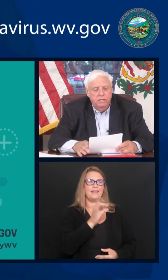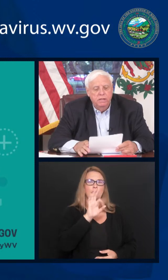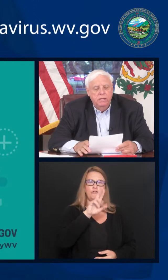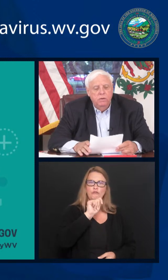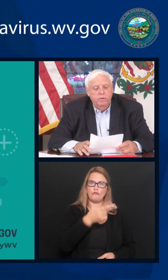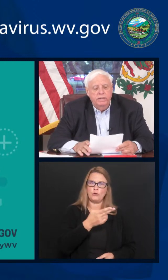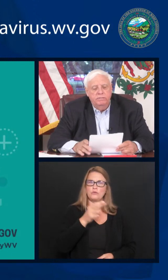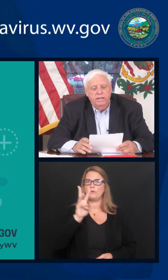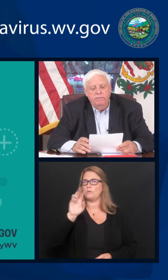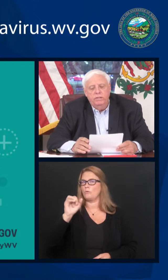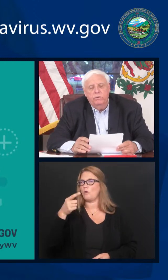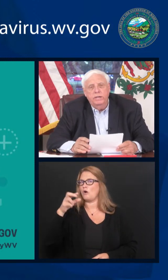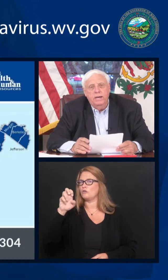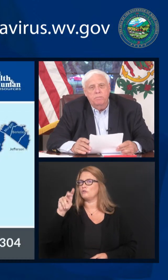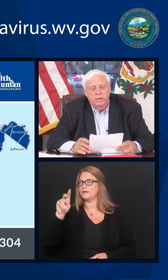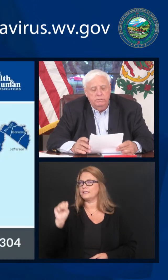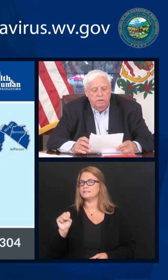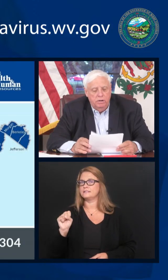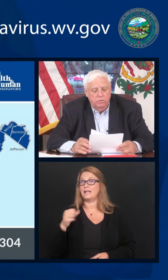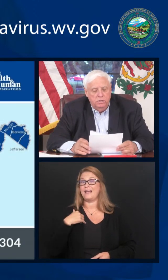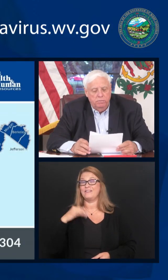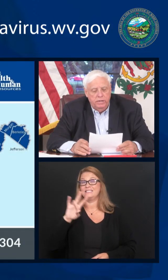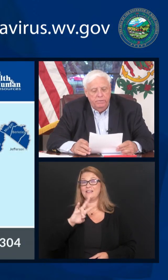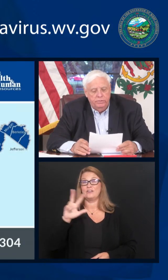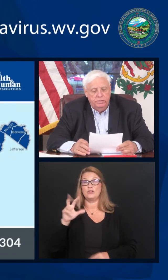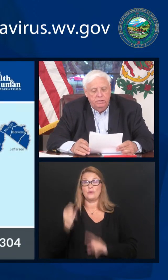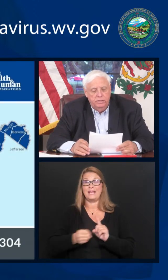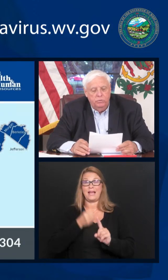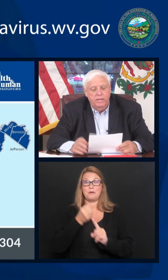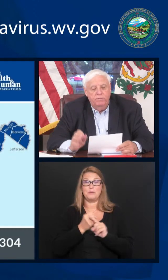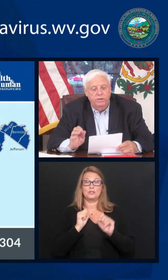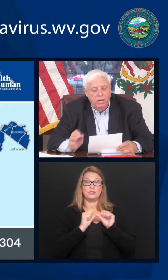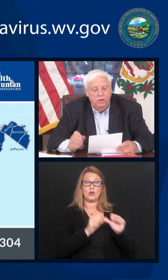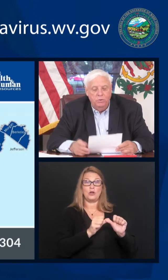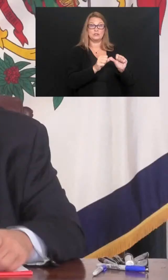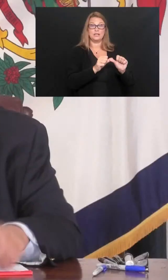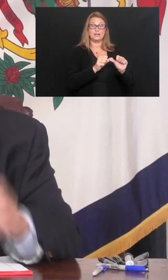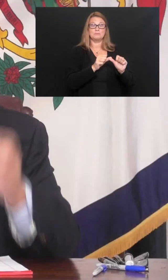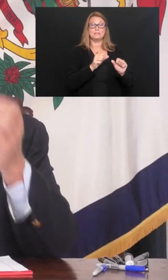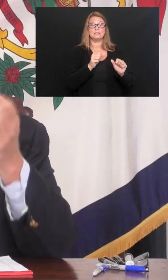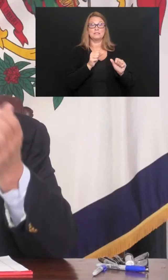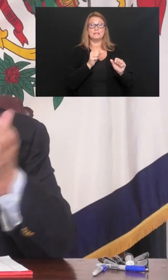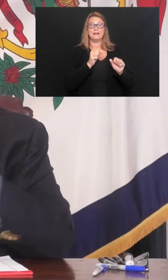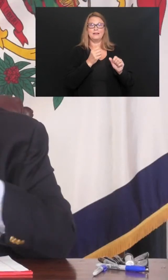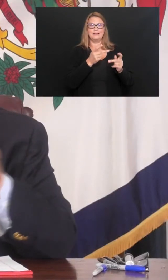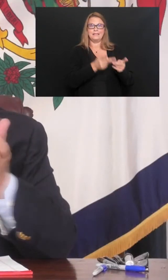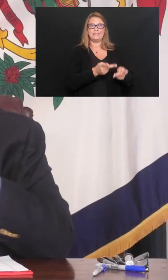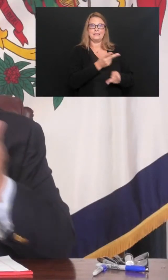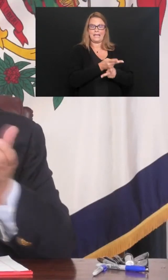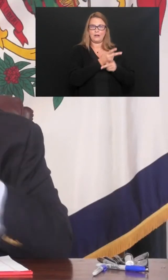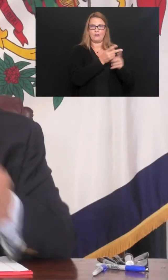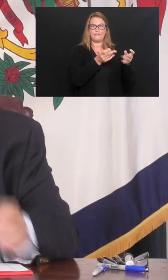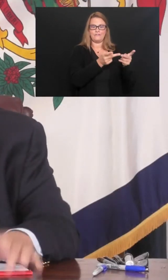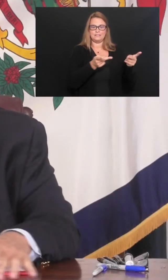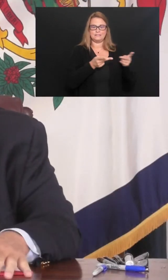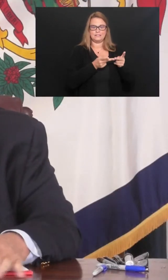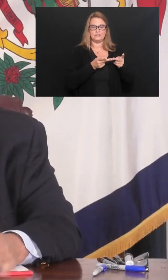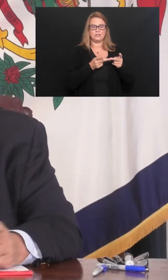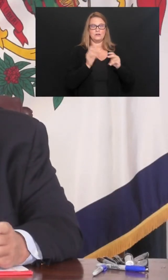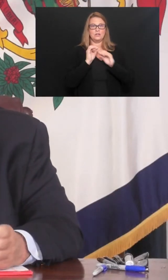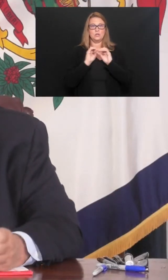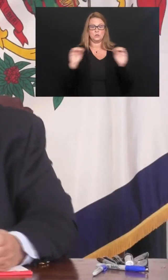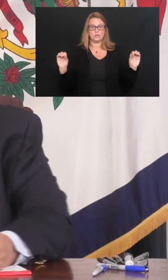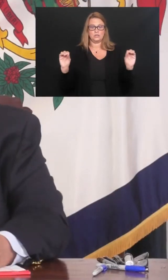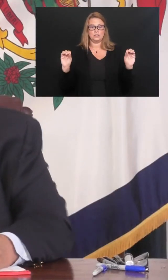Walgreens. We've got 73 outbreaks in our long-term care facilities. We have good gosh, it's good stuff. Great stuff. We